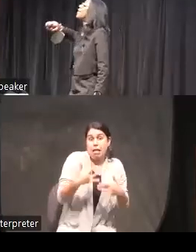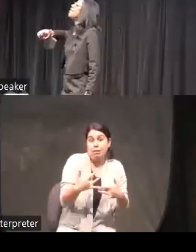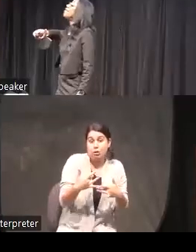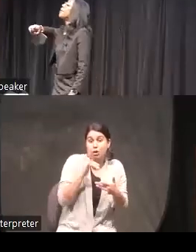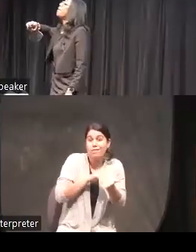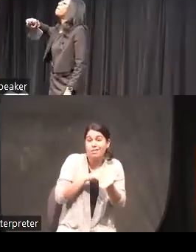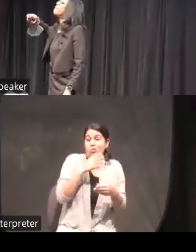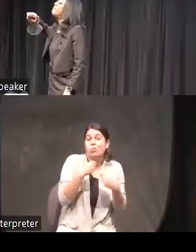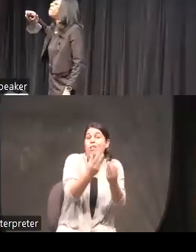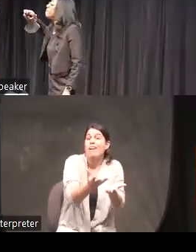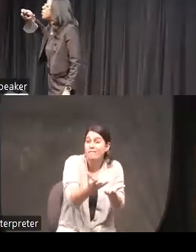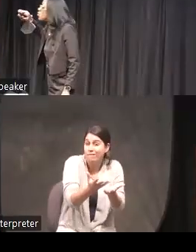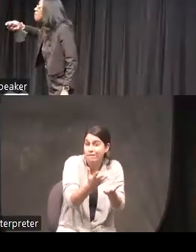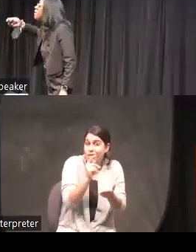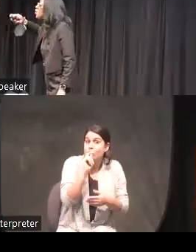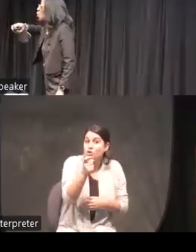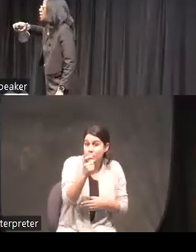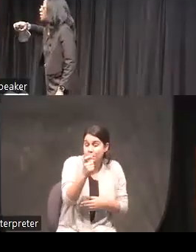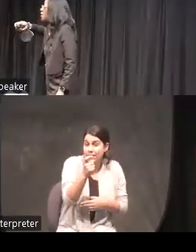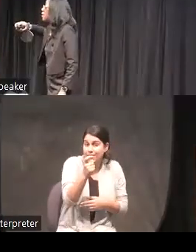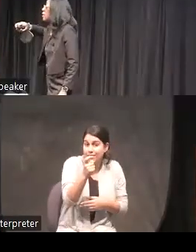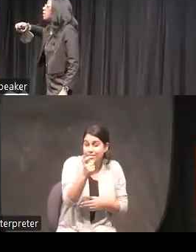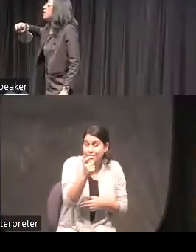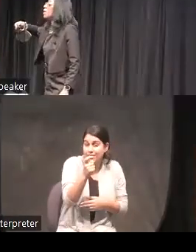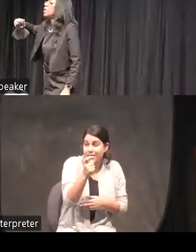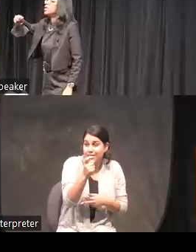would give the treatment of choice